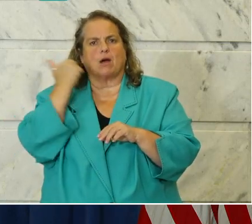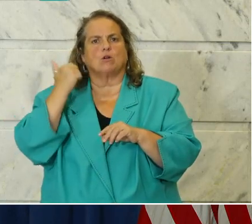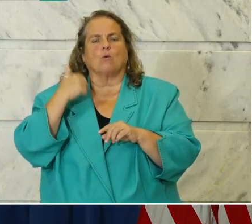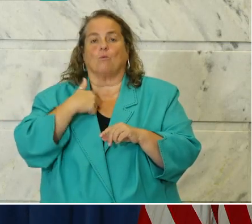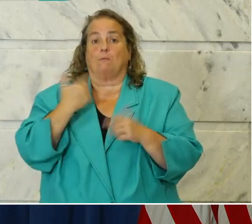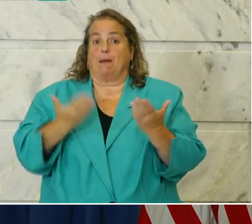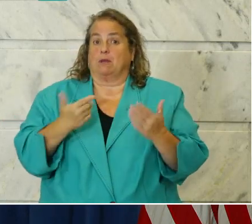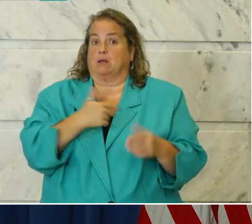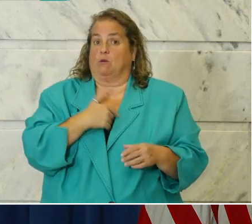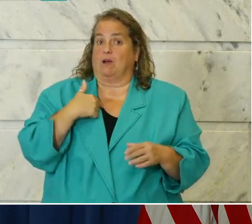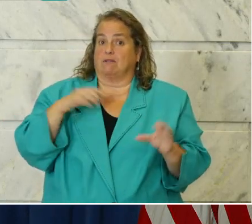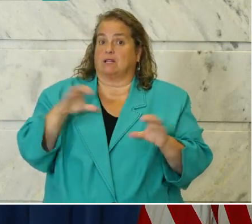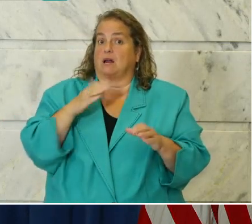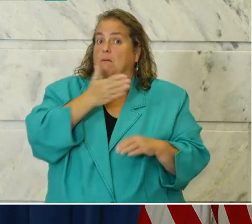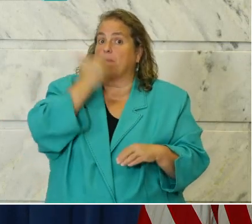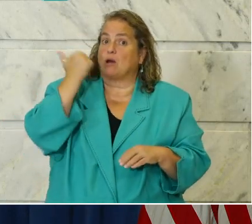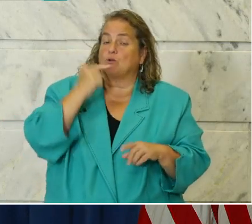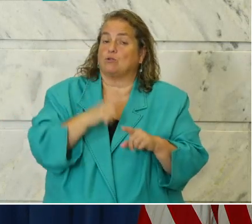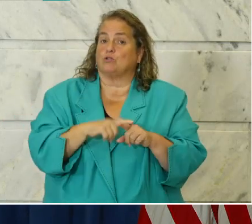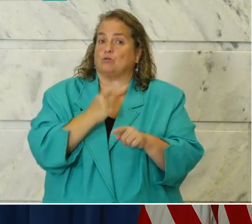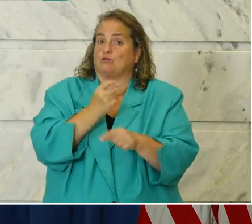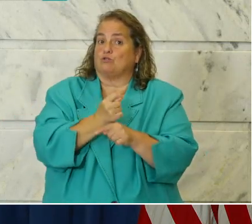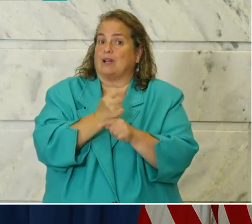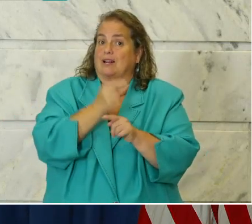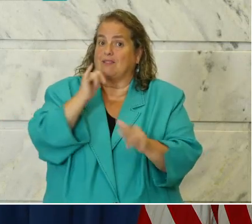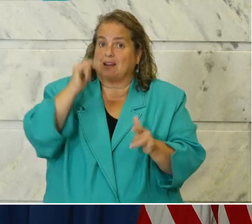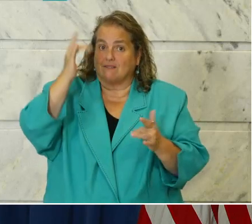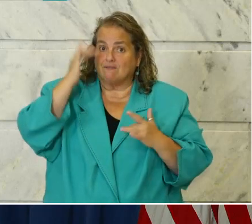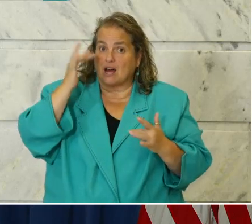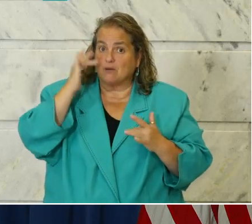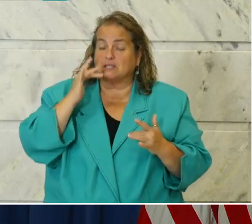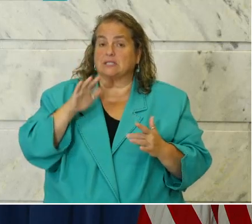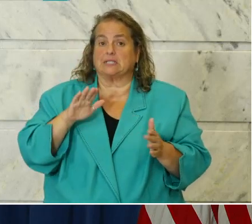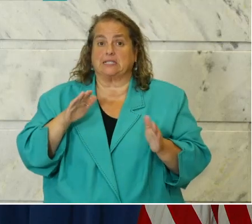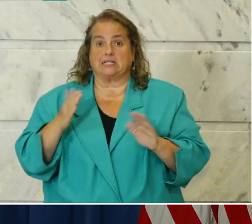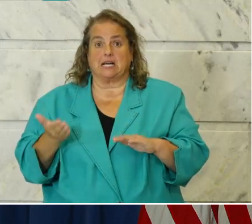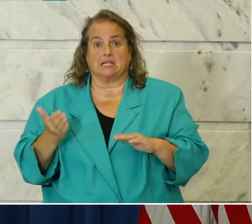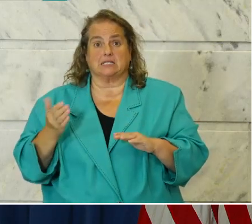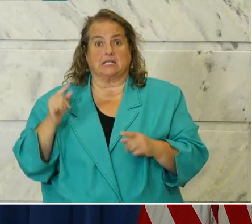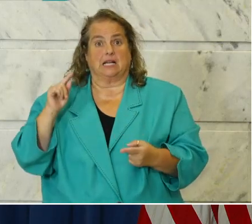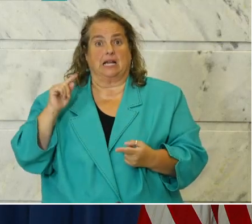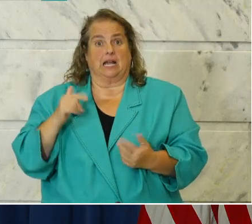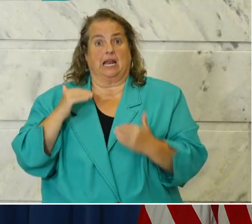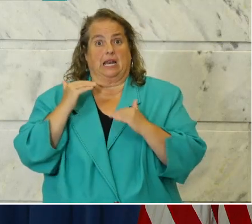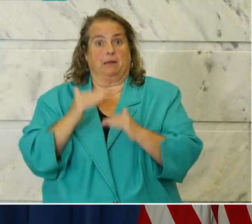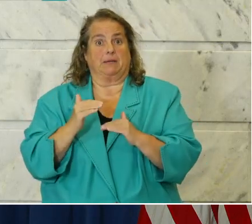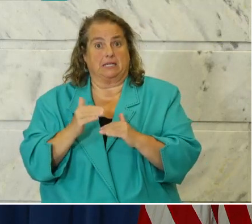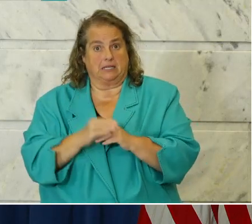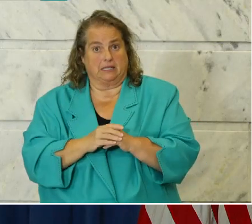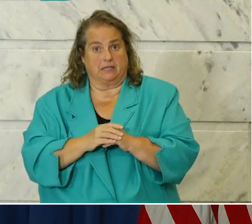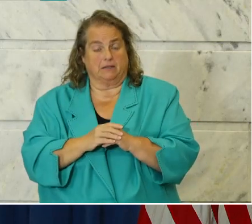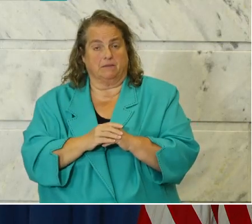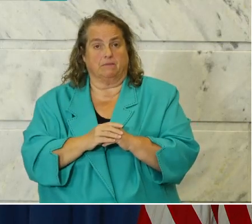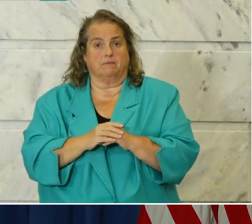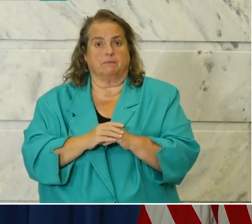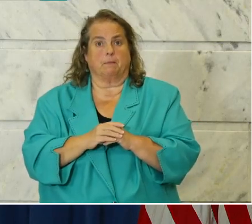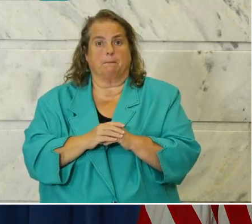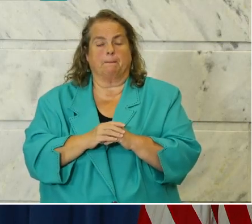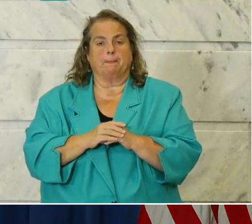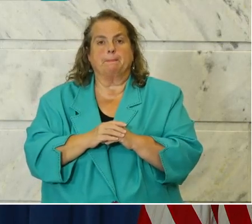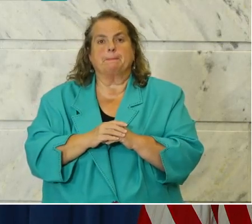this virus. Those deaths come, if I can shuffle my papers,